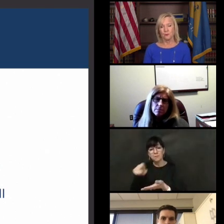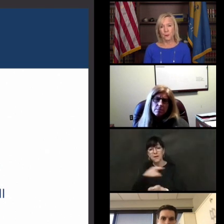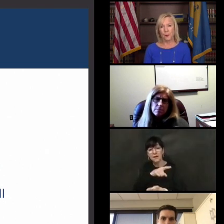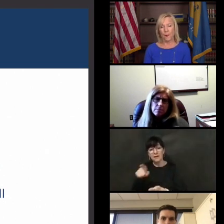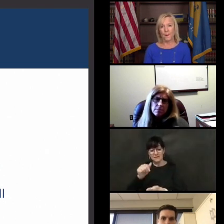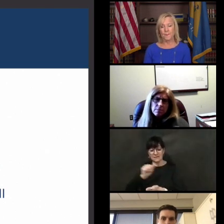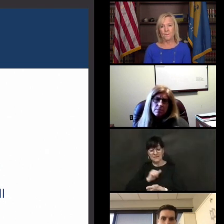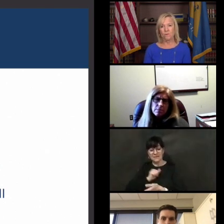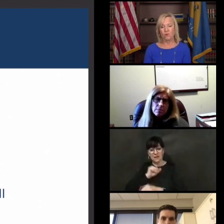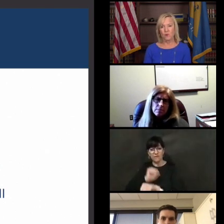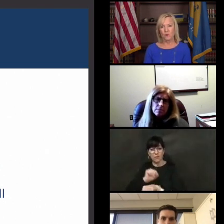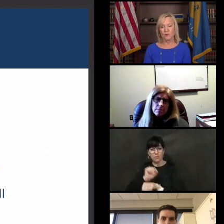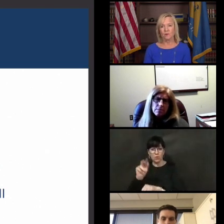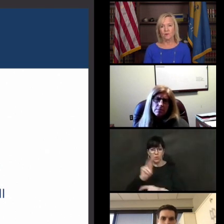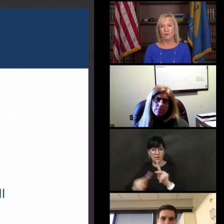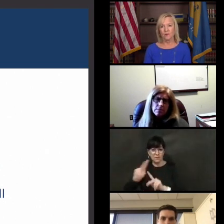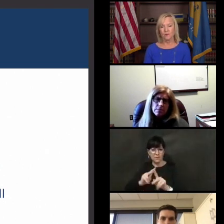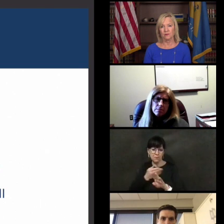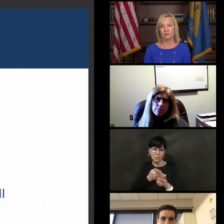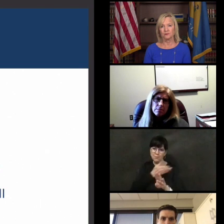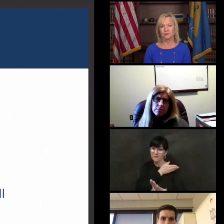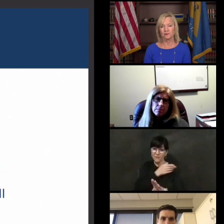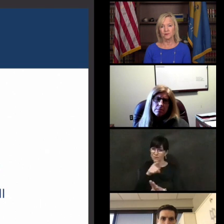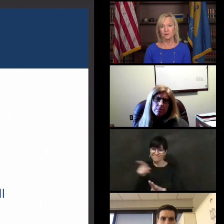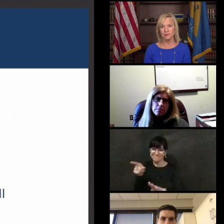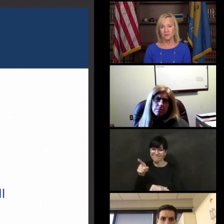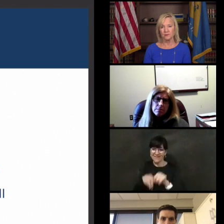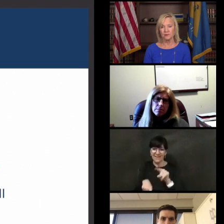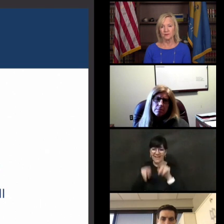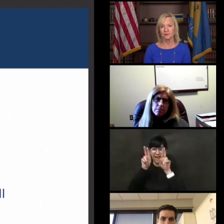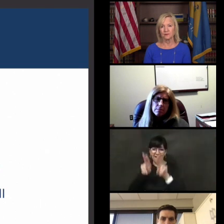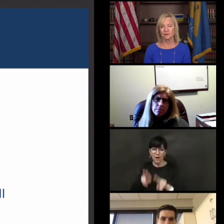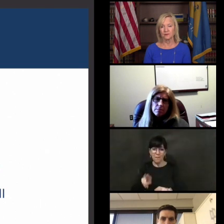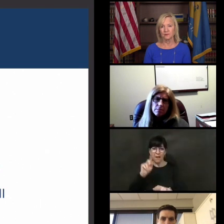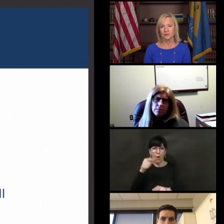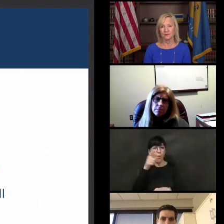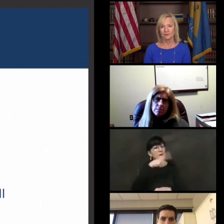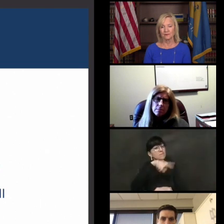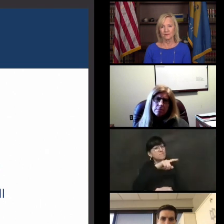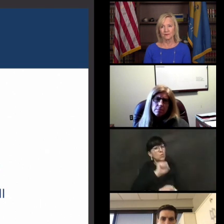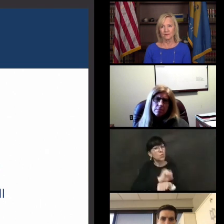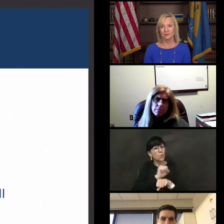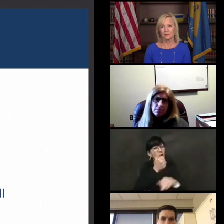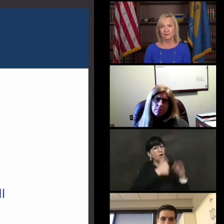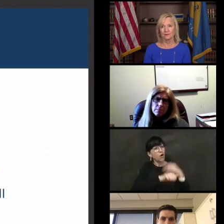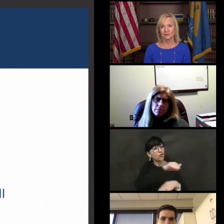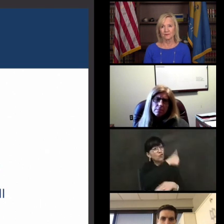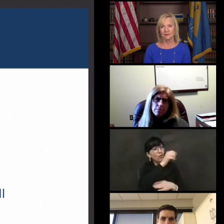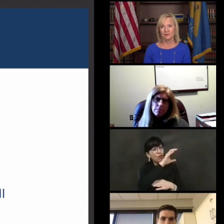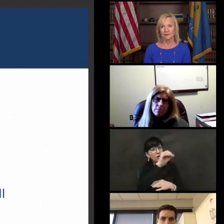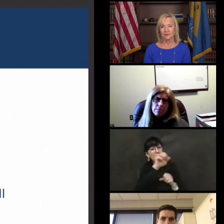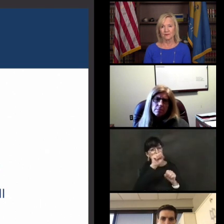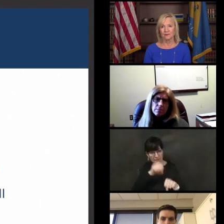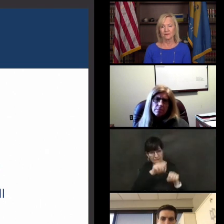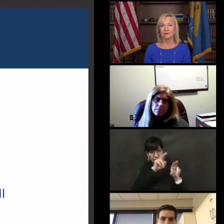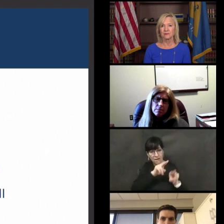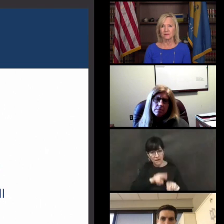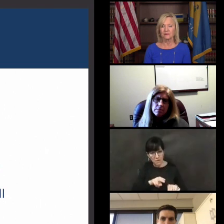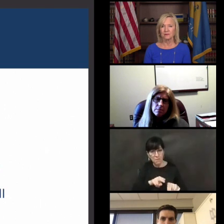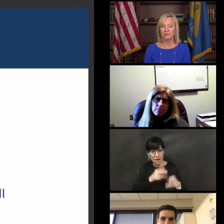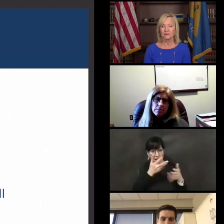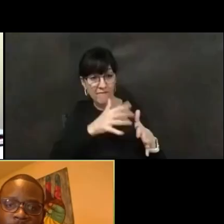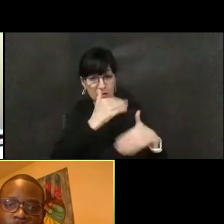for benefits. So our agency and along with state government has been trying to assist individuals